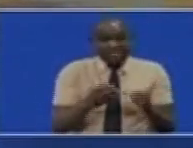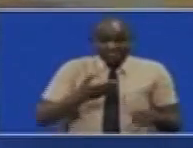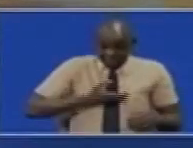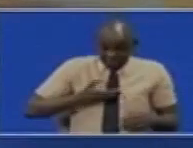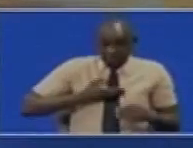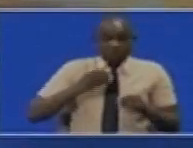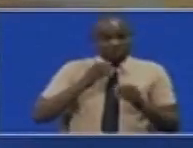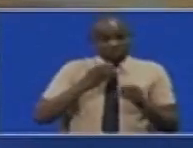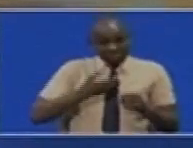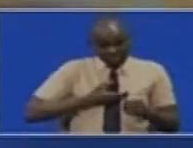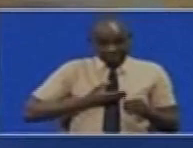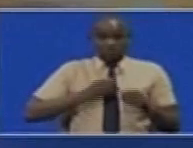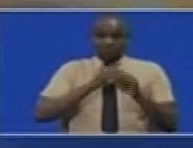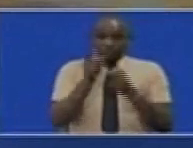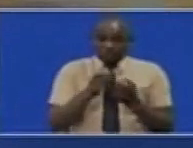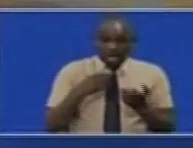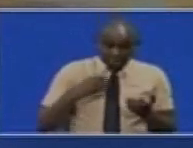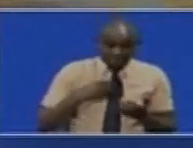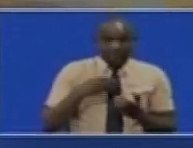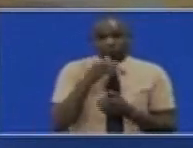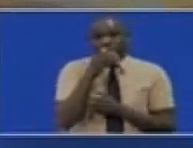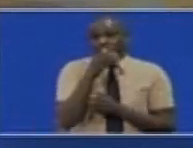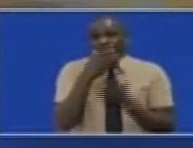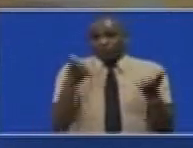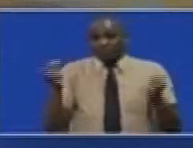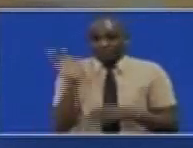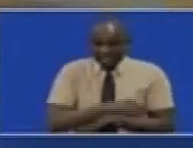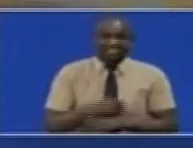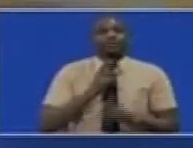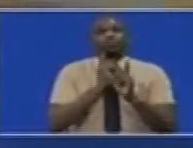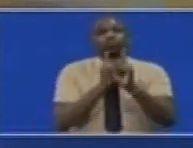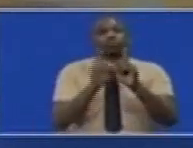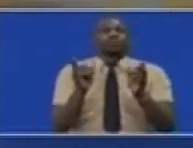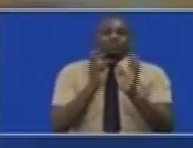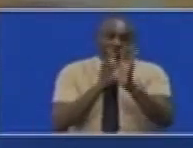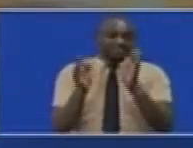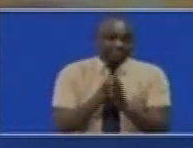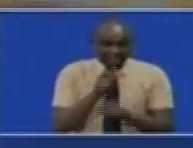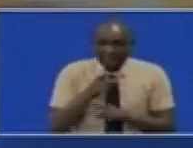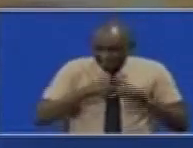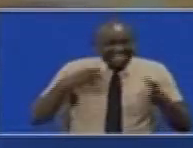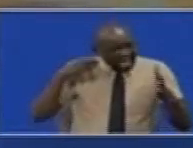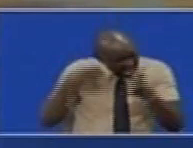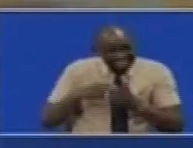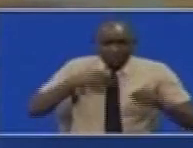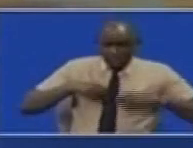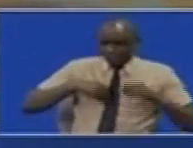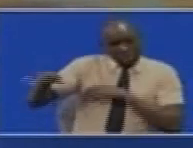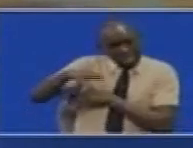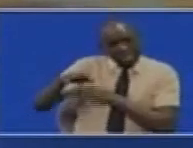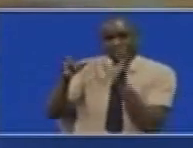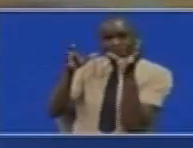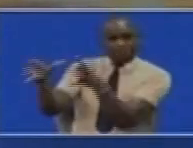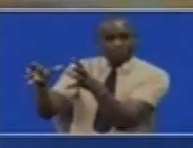division, for example, they for asset recovery, they have to queue like the others. But when they come to the anti-corruption